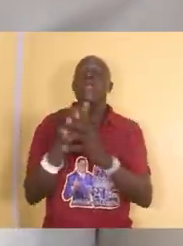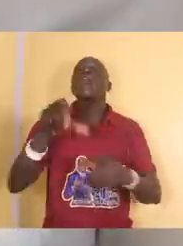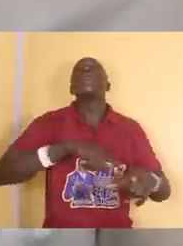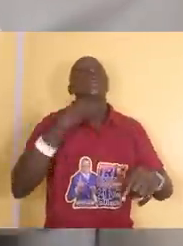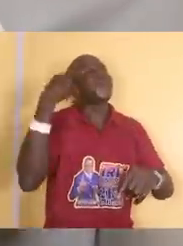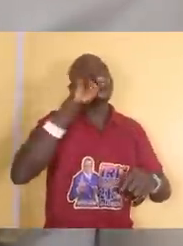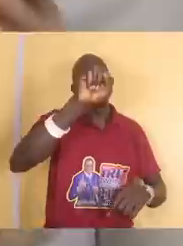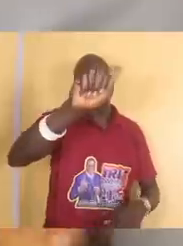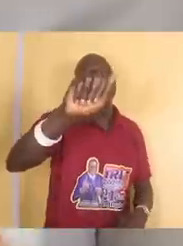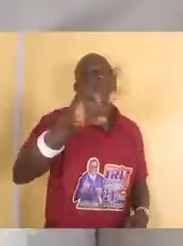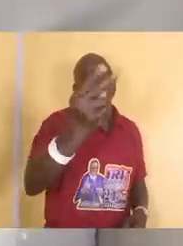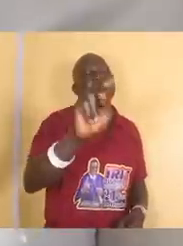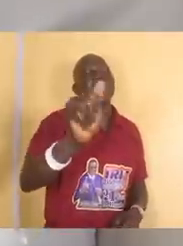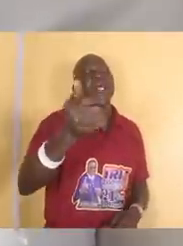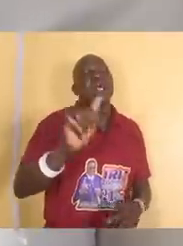You are coming from Shaga.